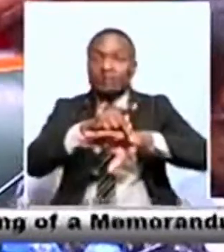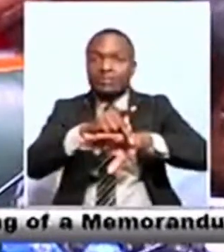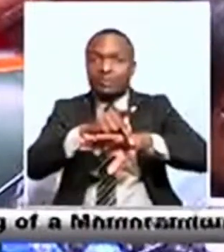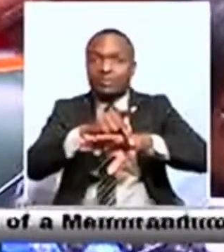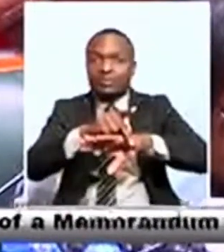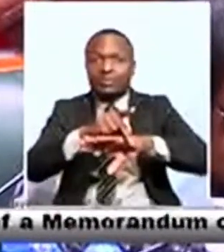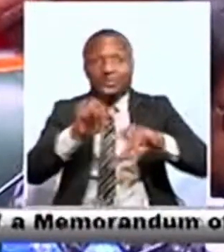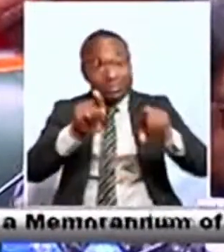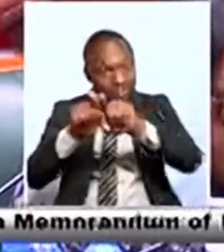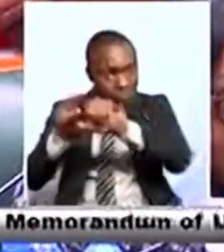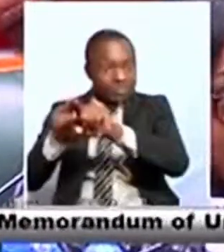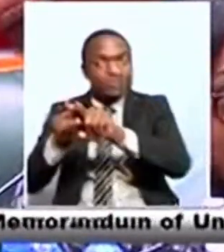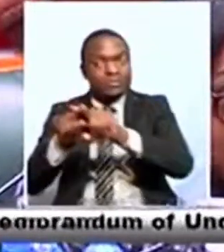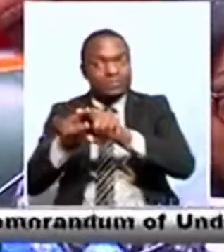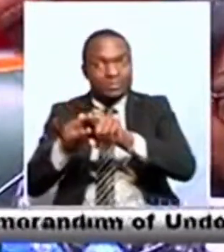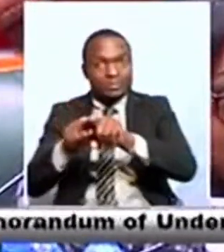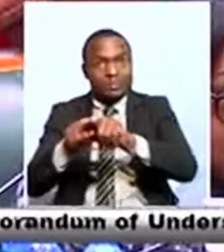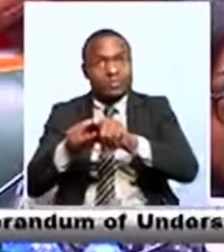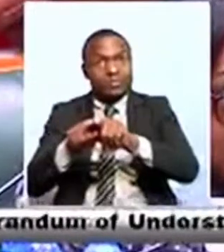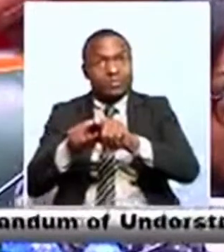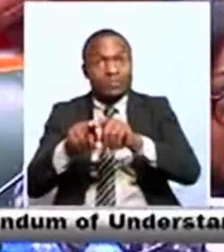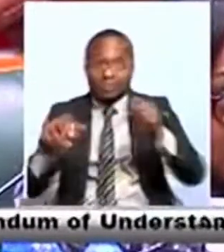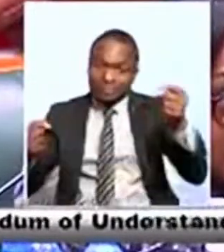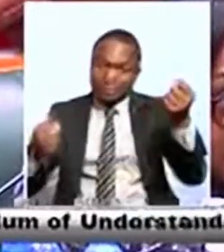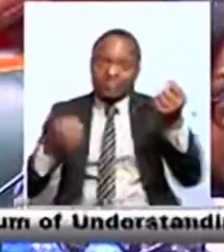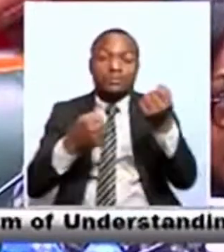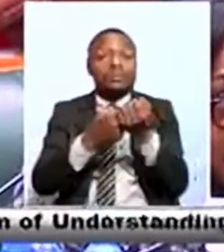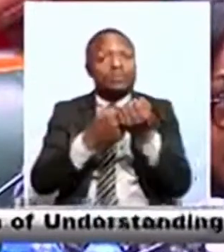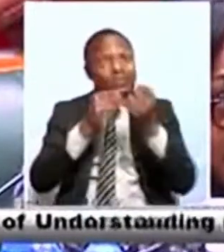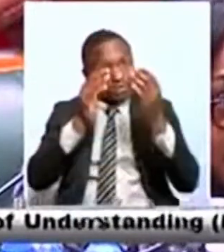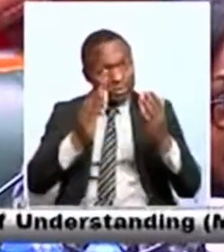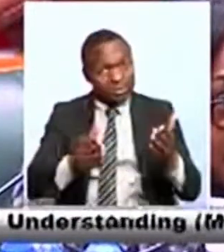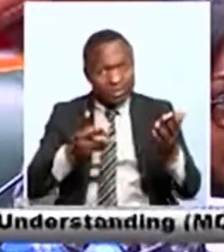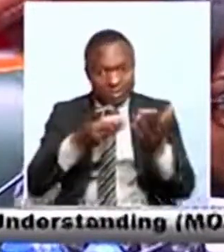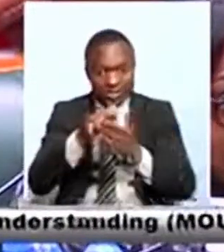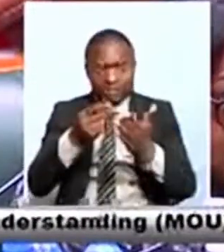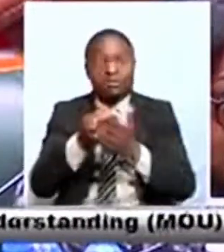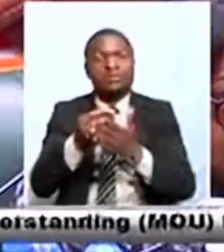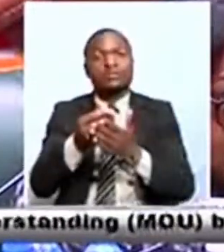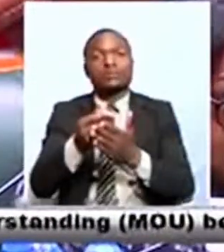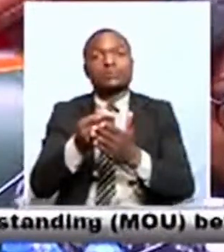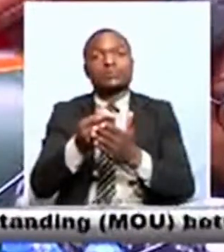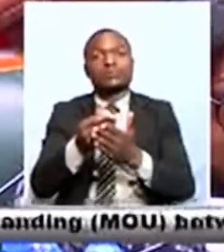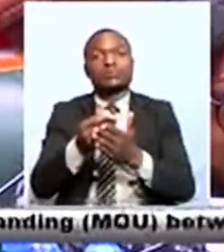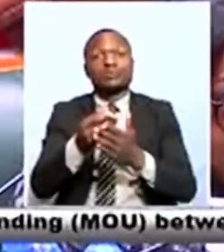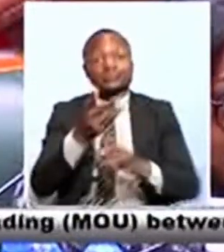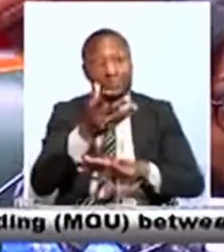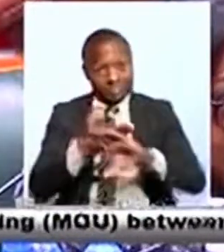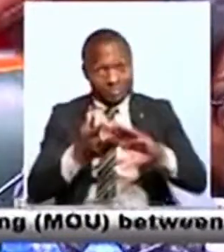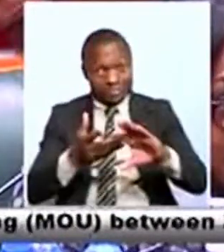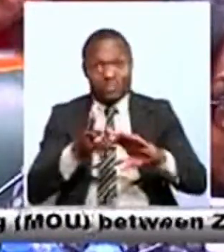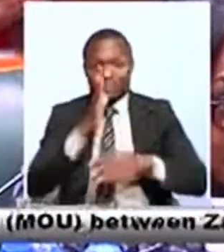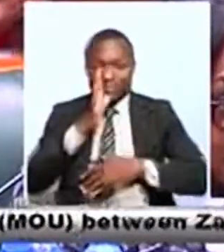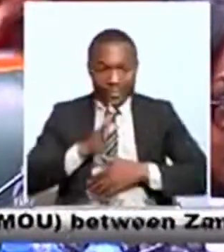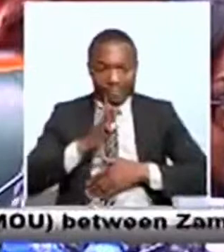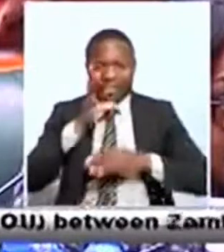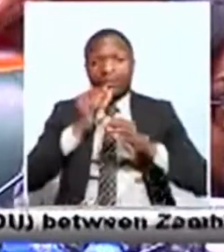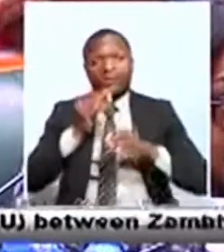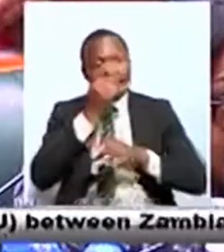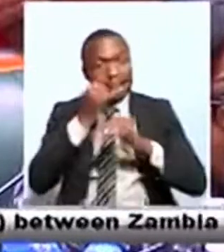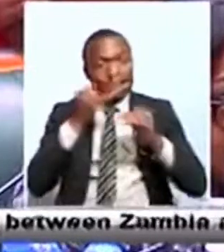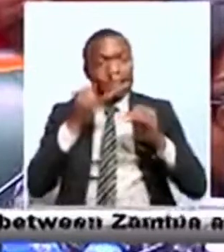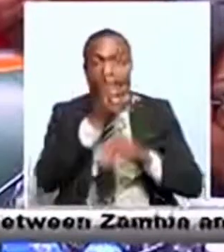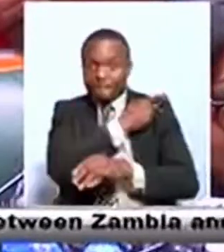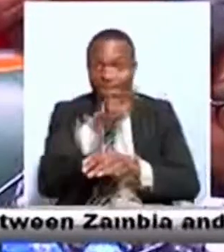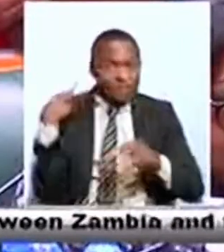well as ascertain the promoter's technical and financial capabilities. Madam Speaker, the House may also